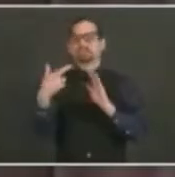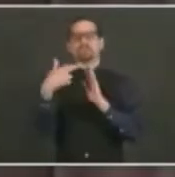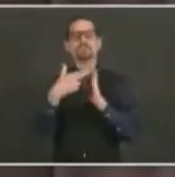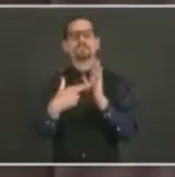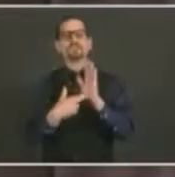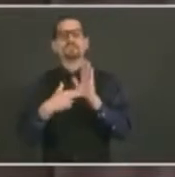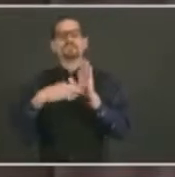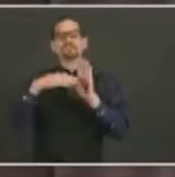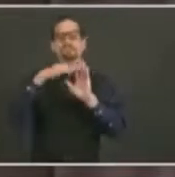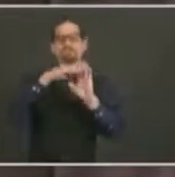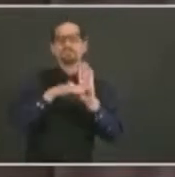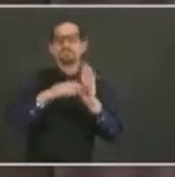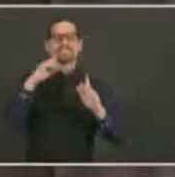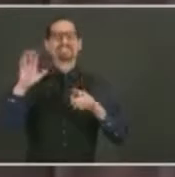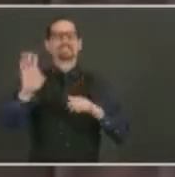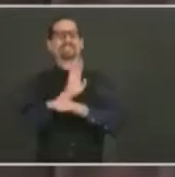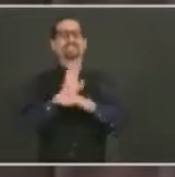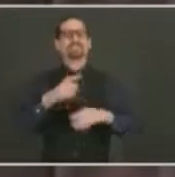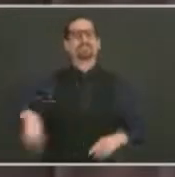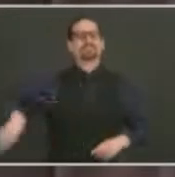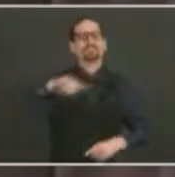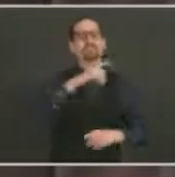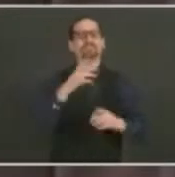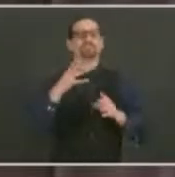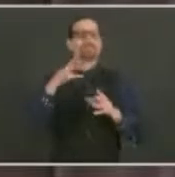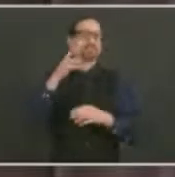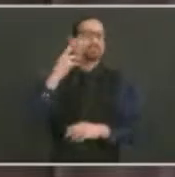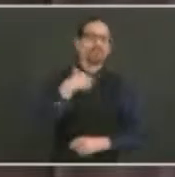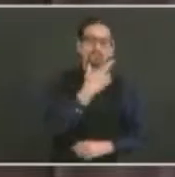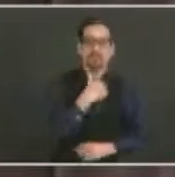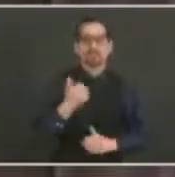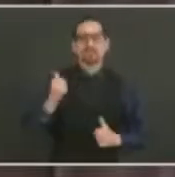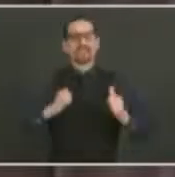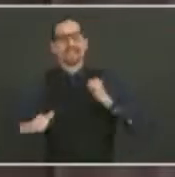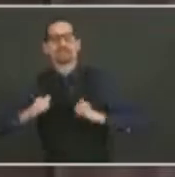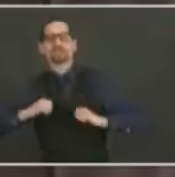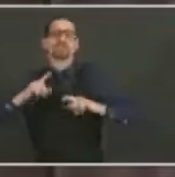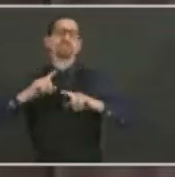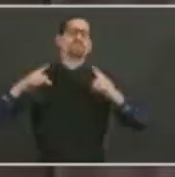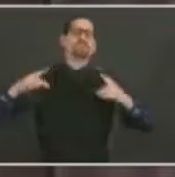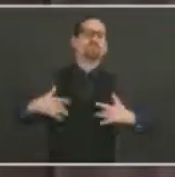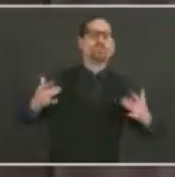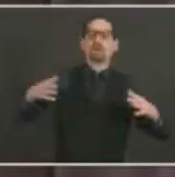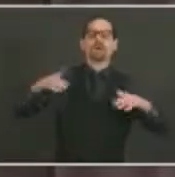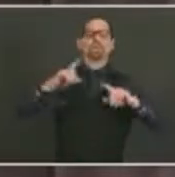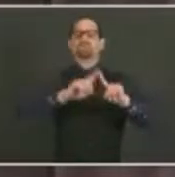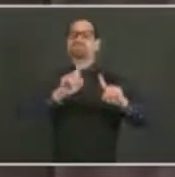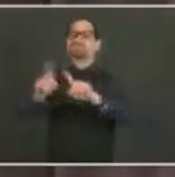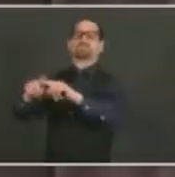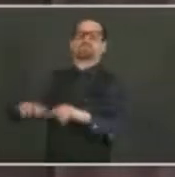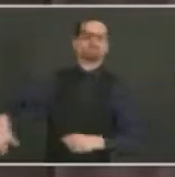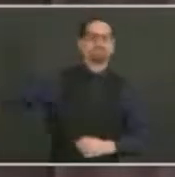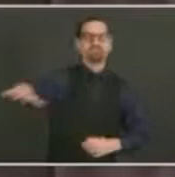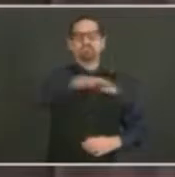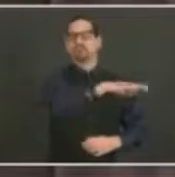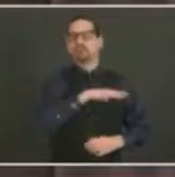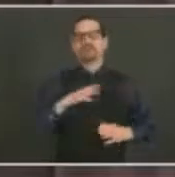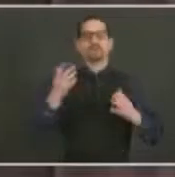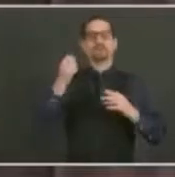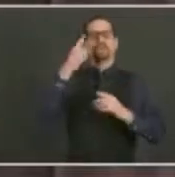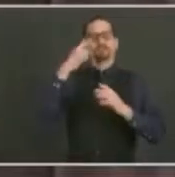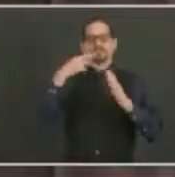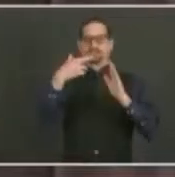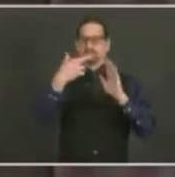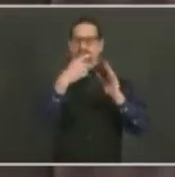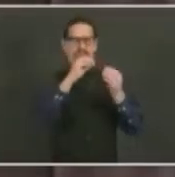venues. These updates are based on the improving data situation I've outlined. Before he speaks,